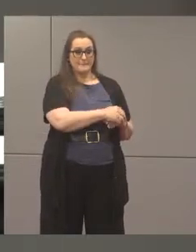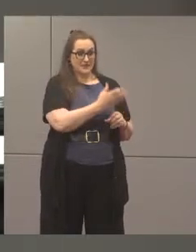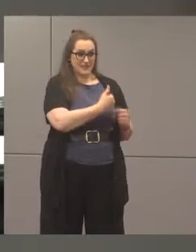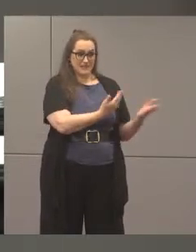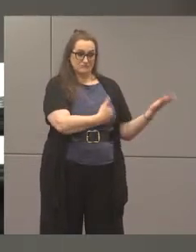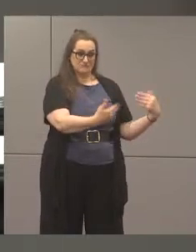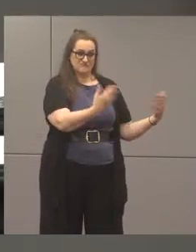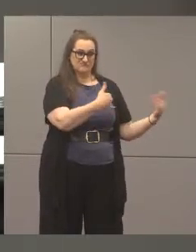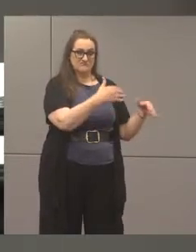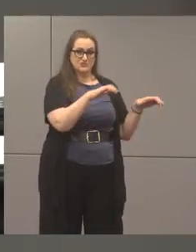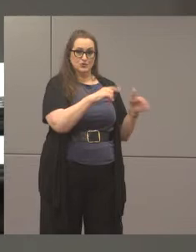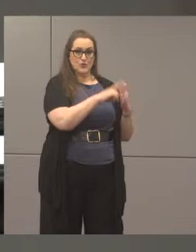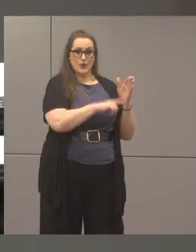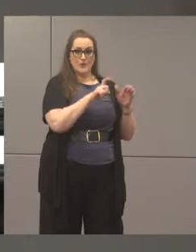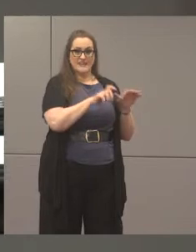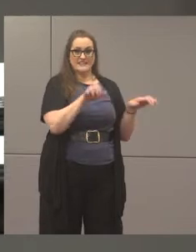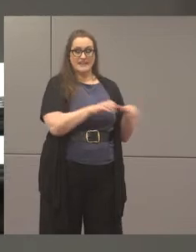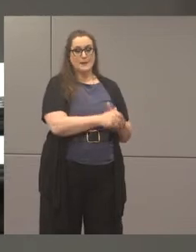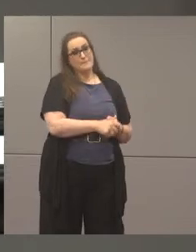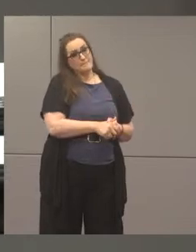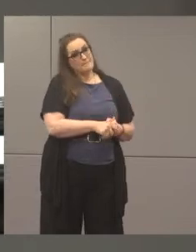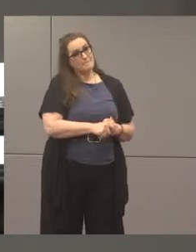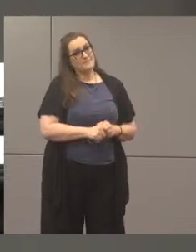here to do what we need done. no.